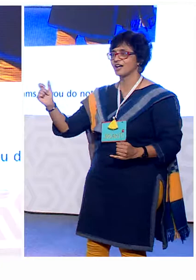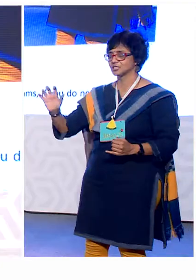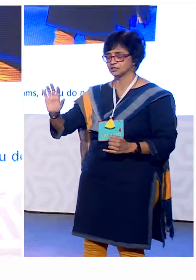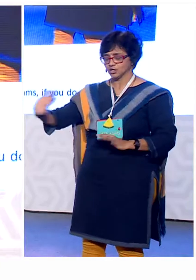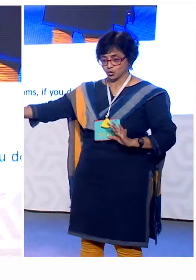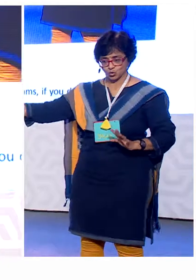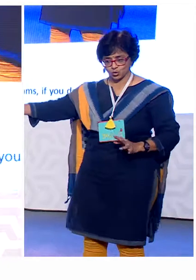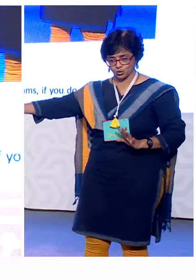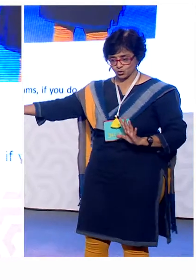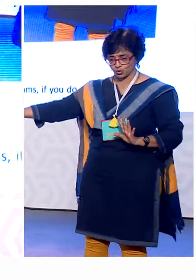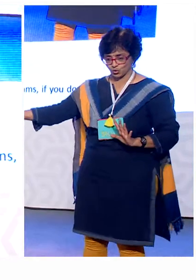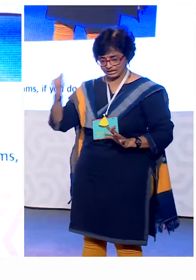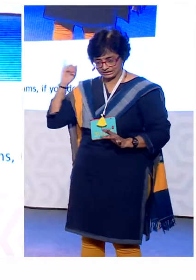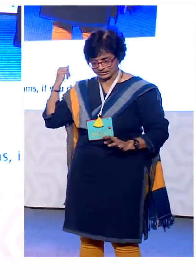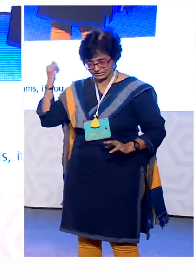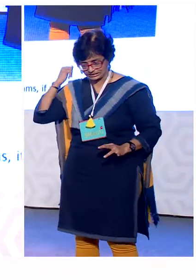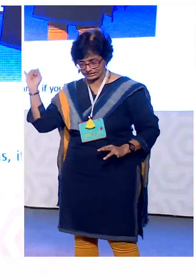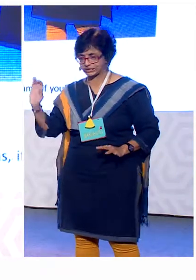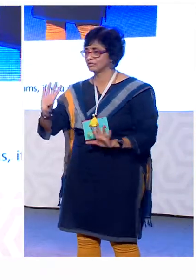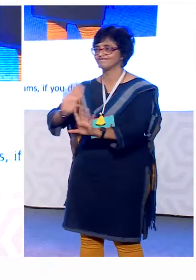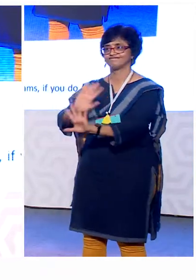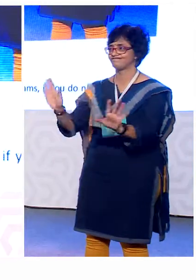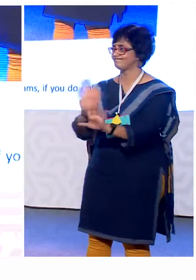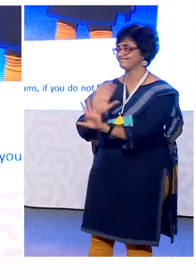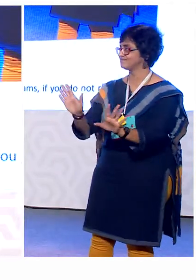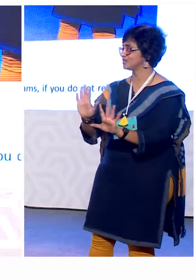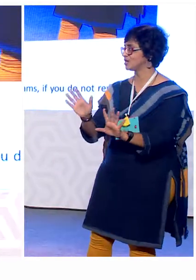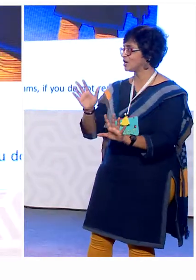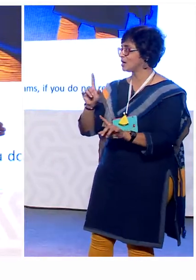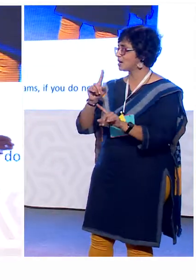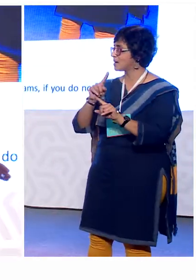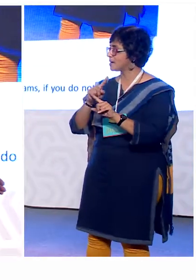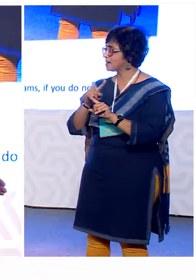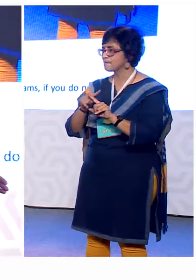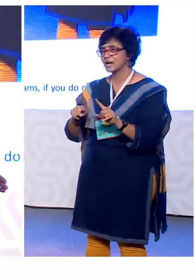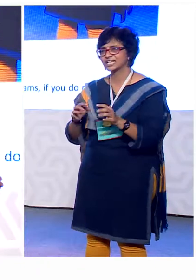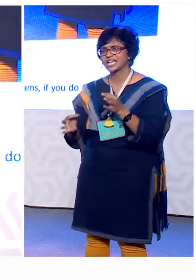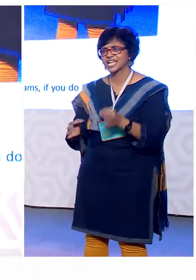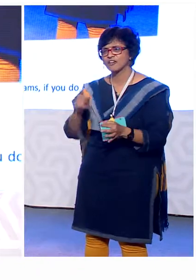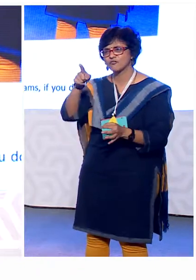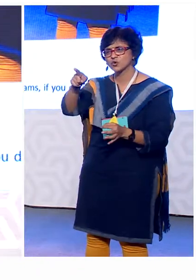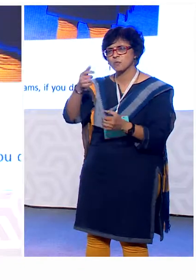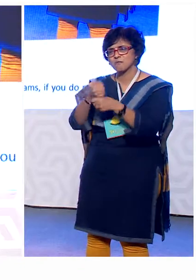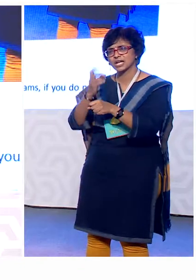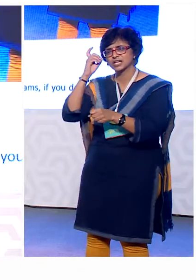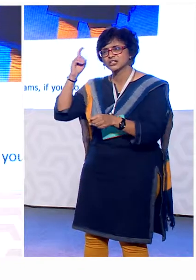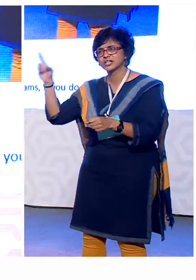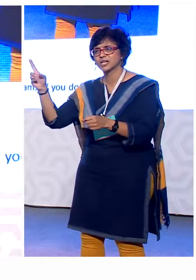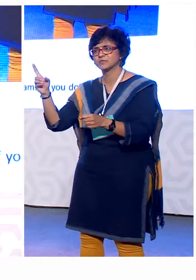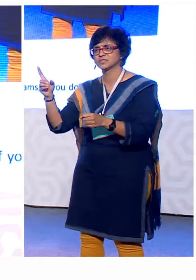away, you go, I can't have it. But this time, because you're putting those dreams into service, the rules are